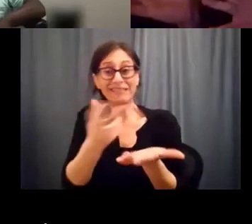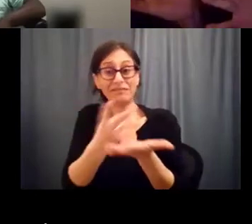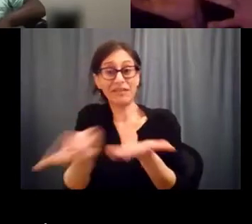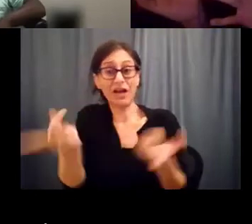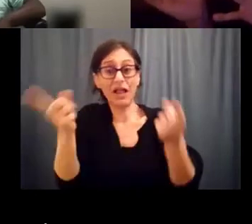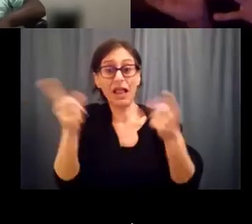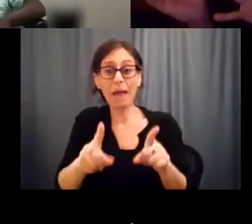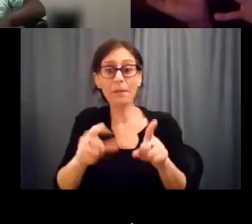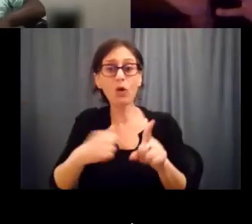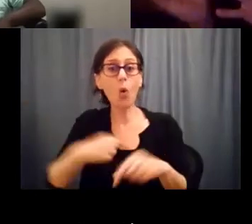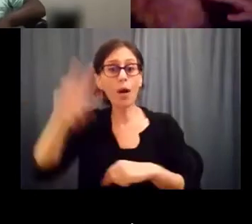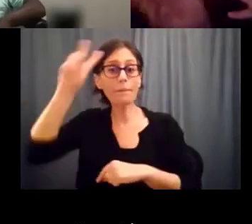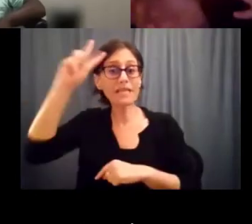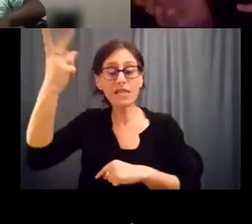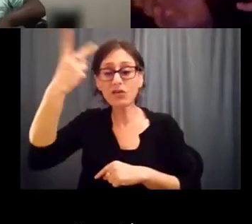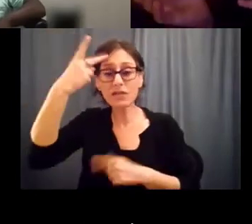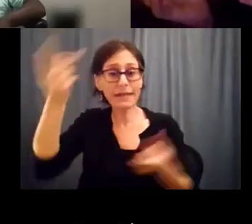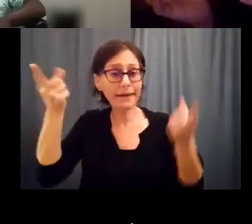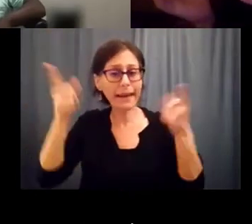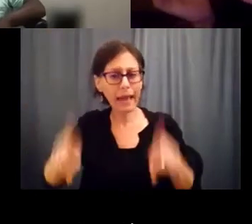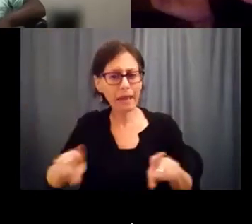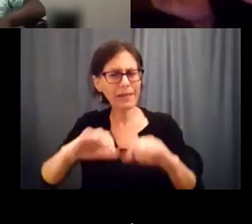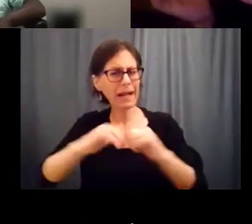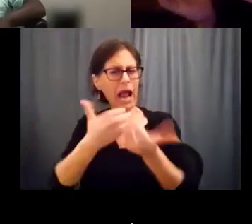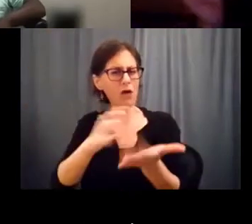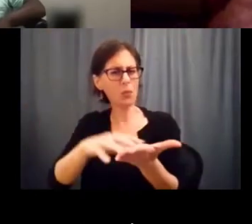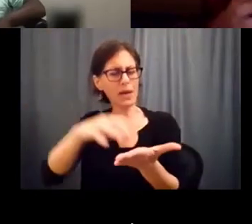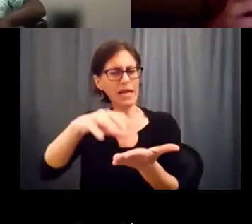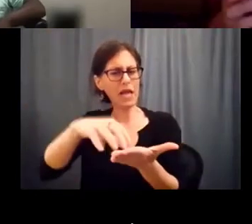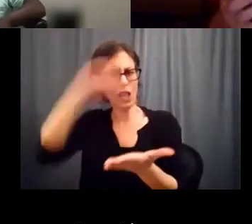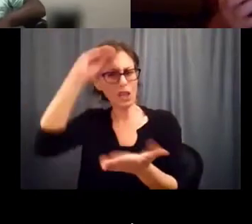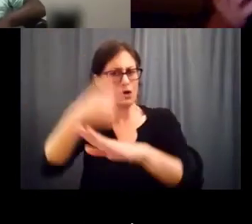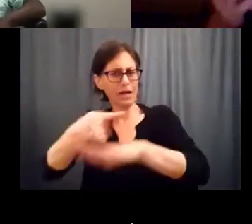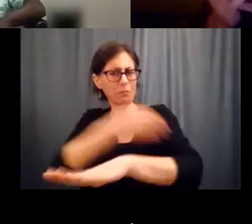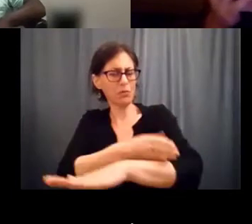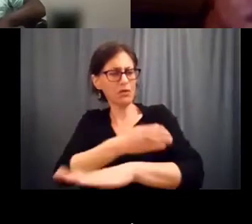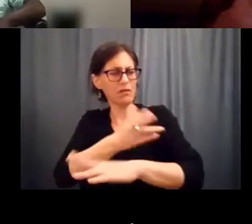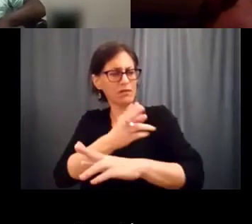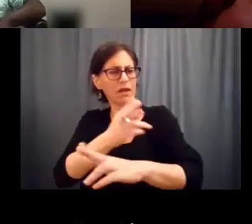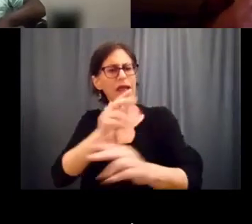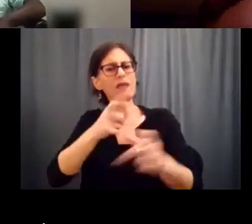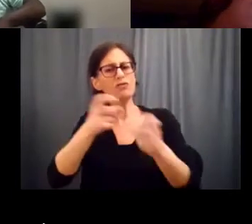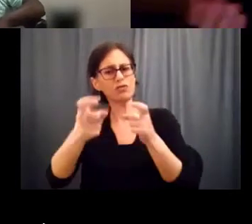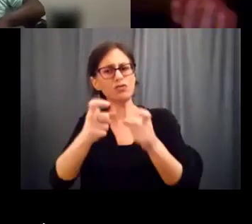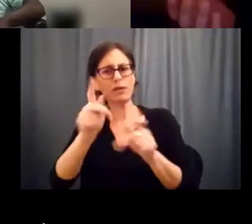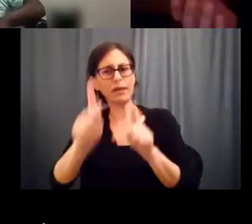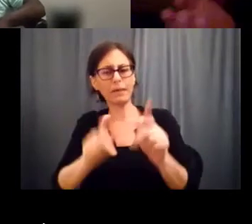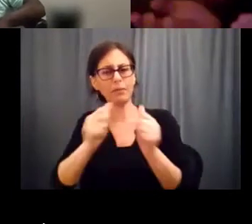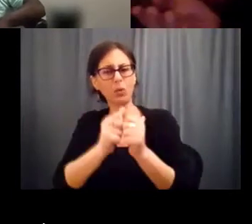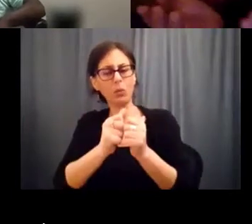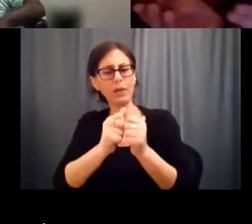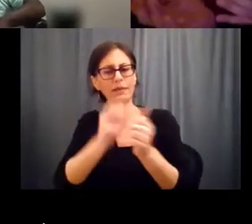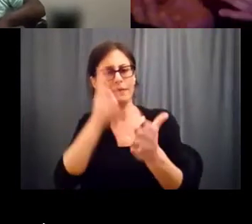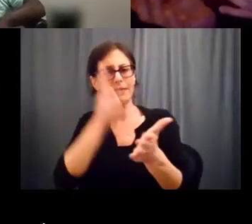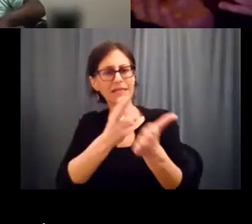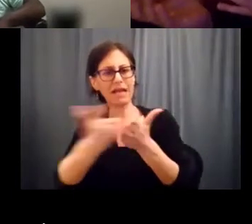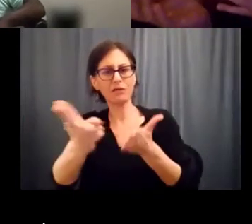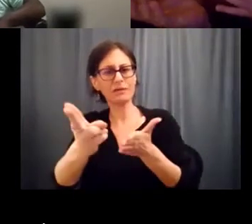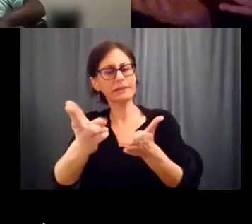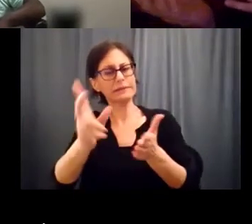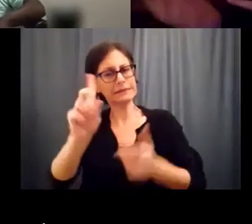preconceived notions, and making sure that we are treating everyone with the integrity and dignity that they deserve